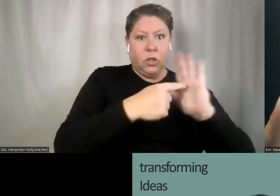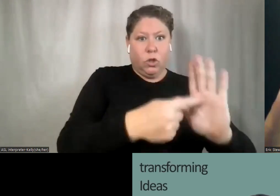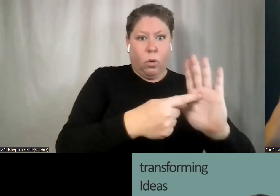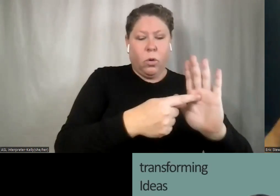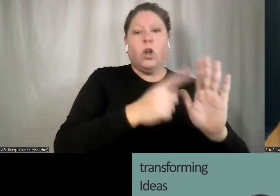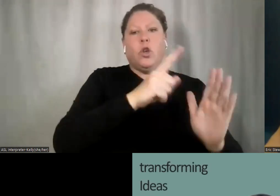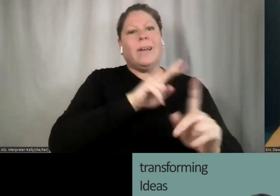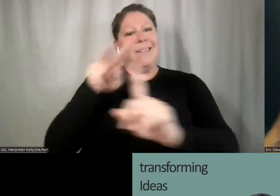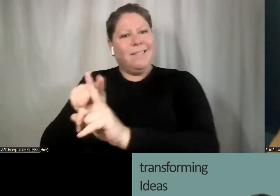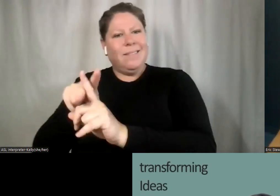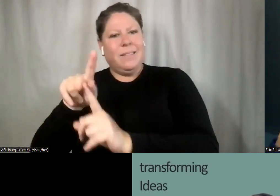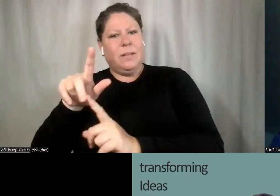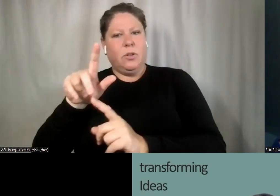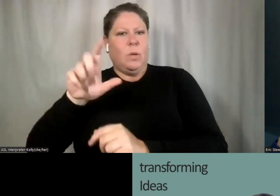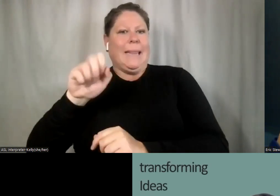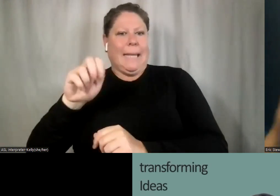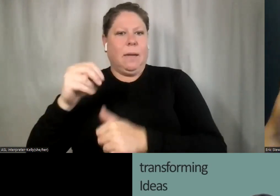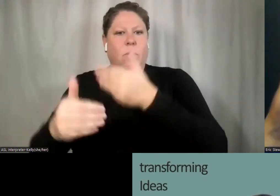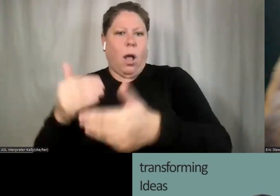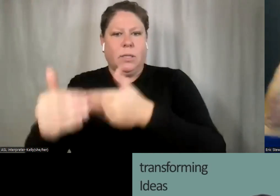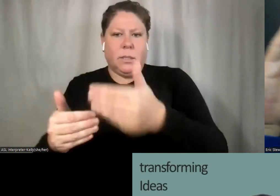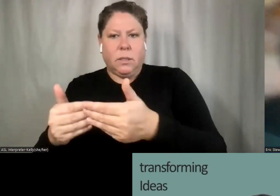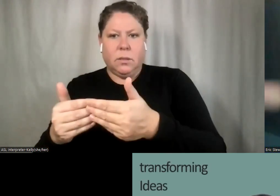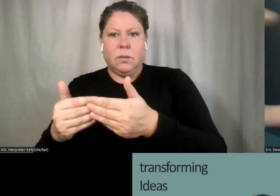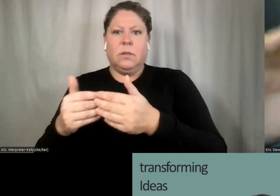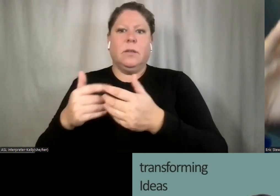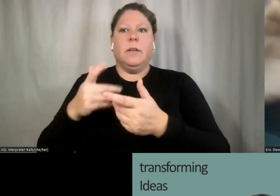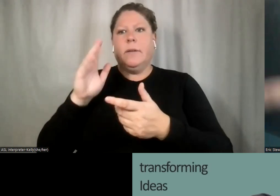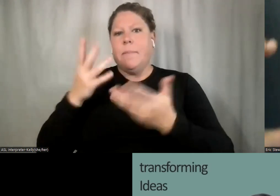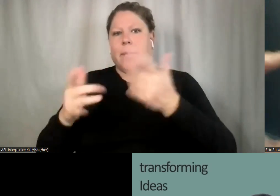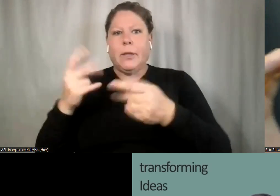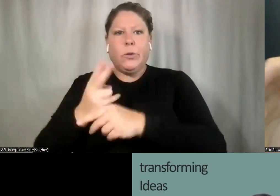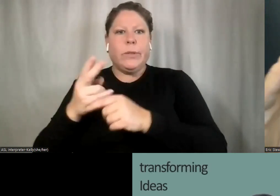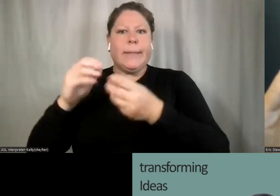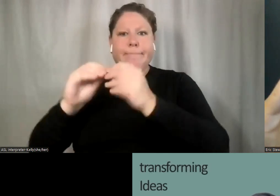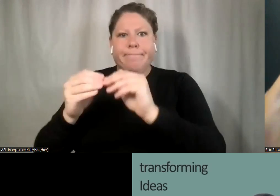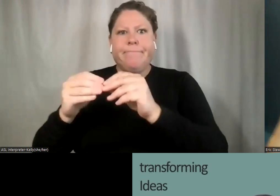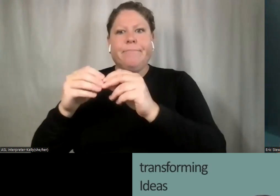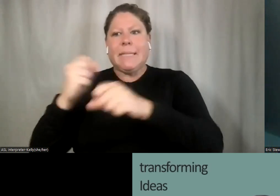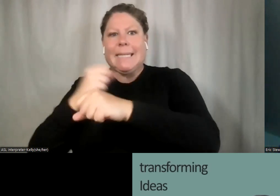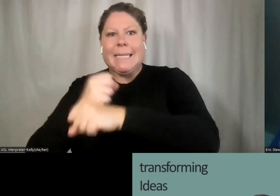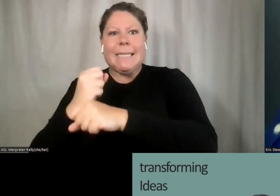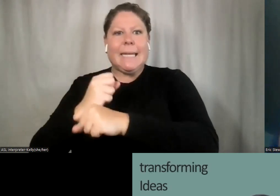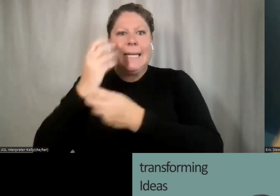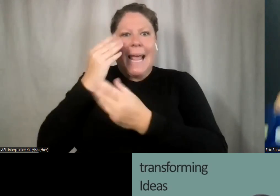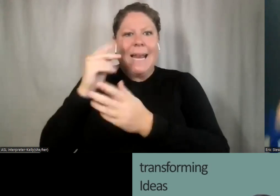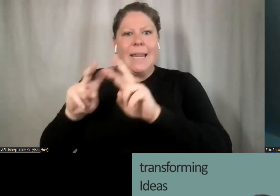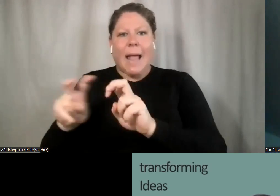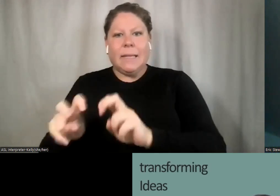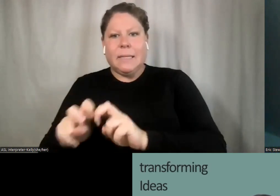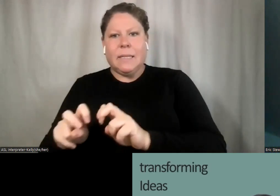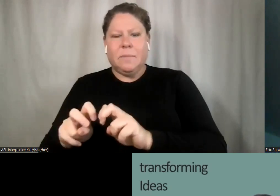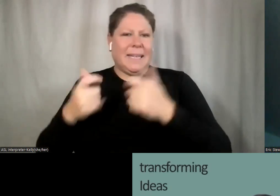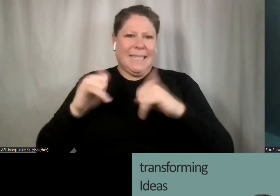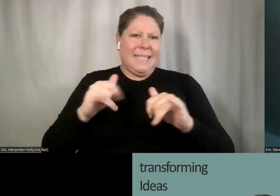analysis phase. You're doing that using metrics and numbers and statistics and data analysis, but you're basically following